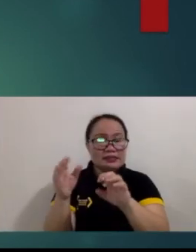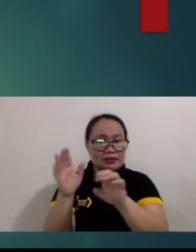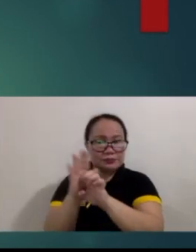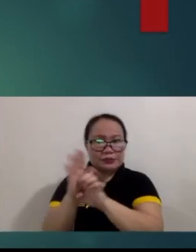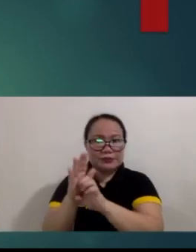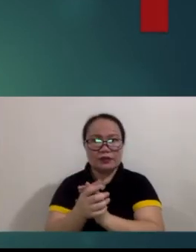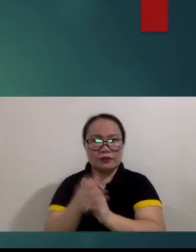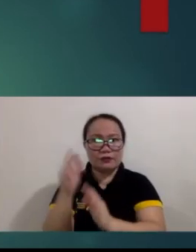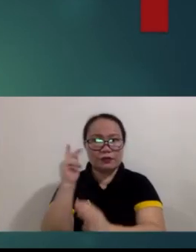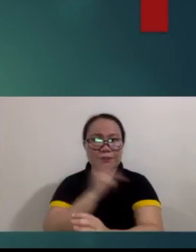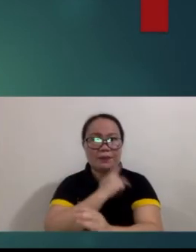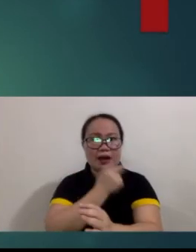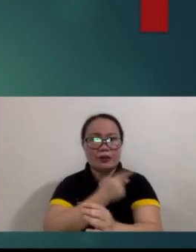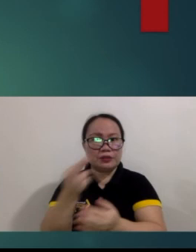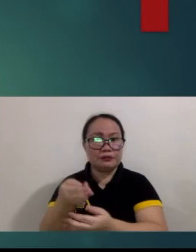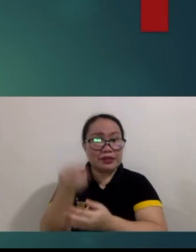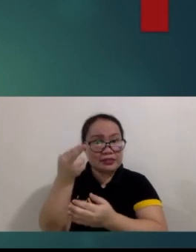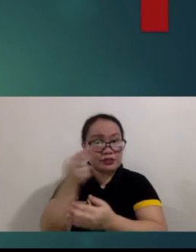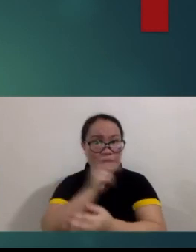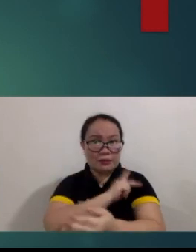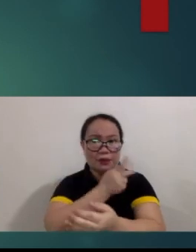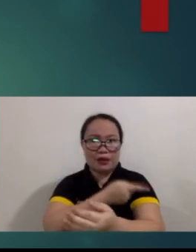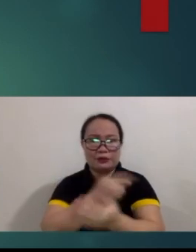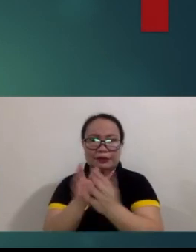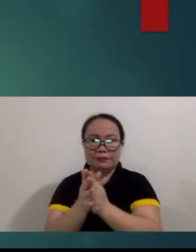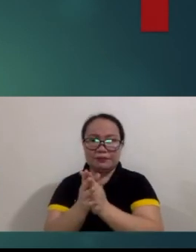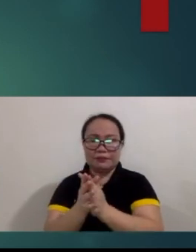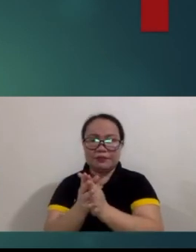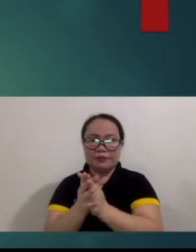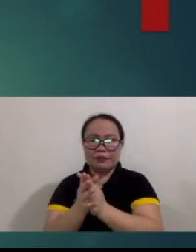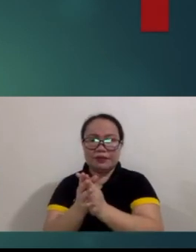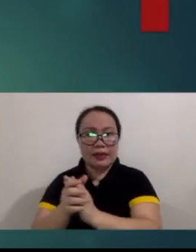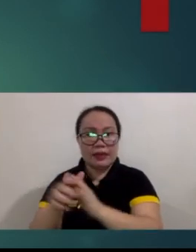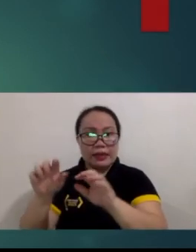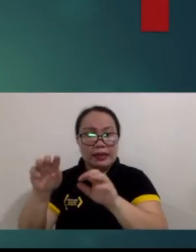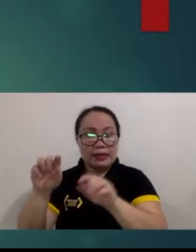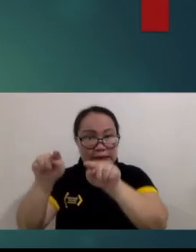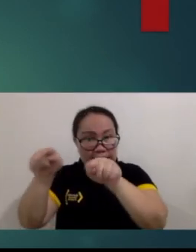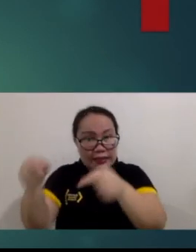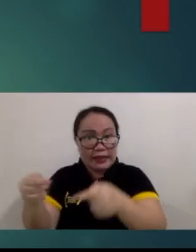Next example, for power raised to a power.